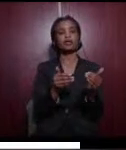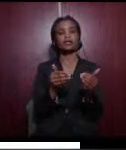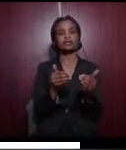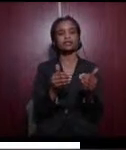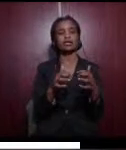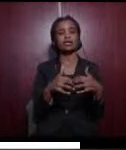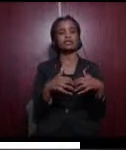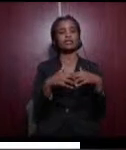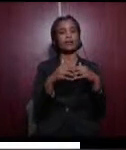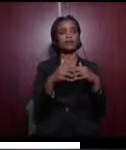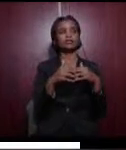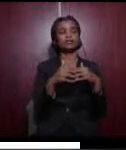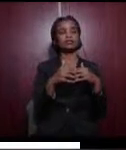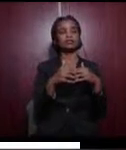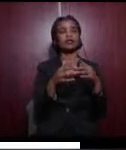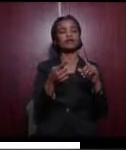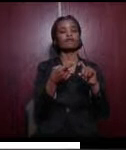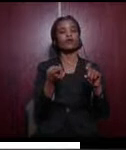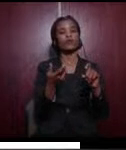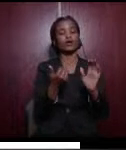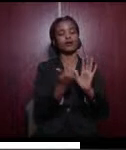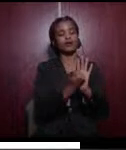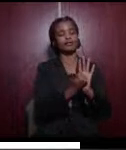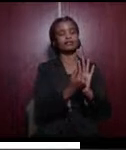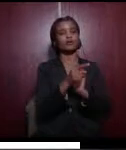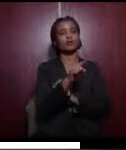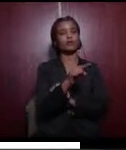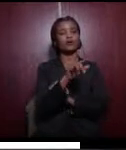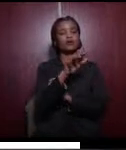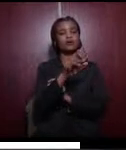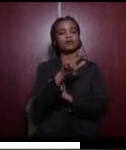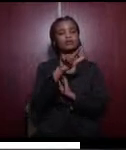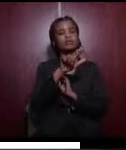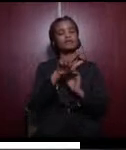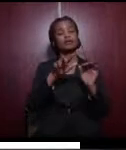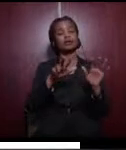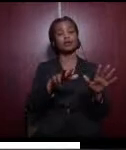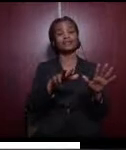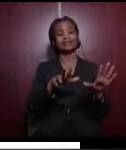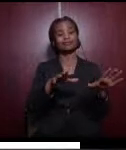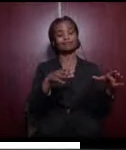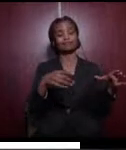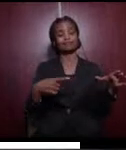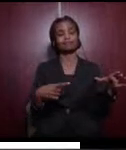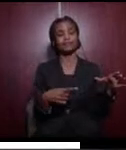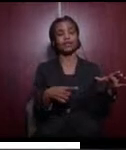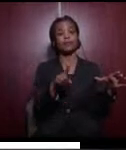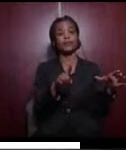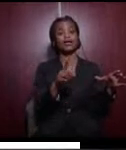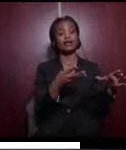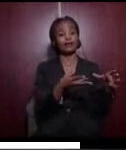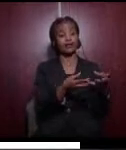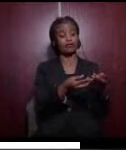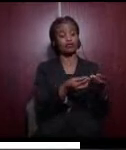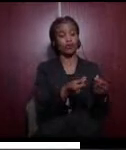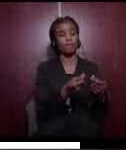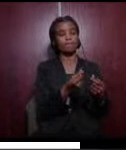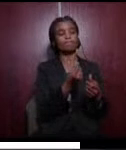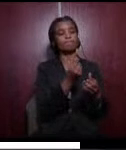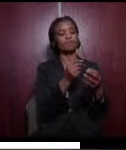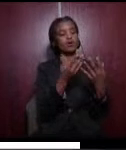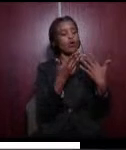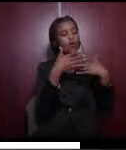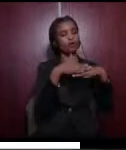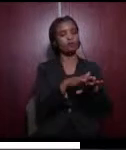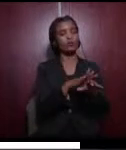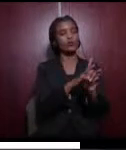we are amending of 1978. So once these funds have been dissolved, they will be amalgamated into one fund, which will be called